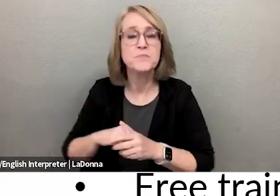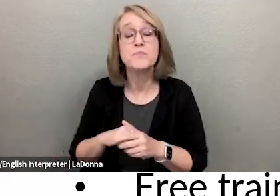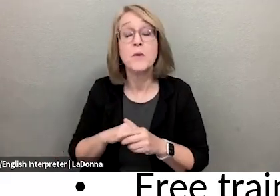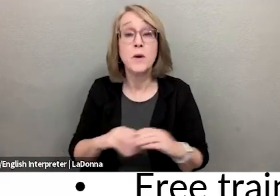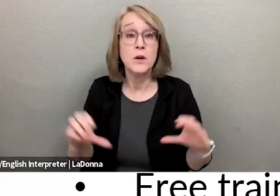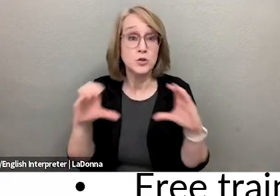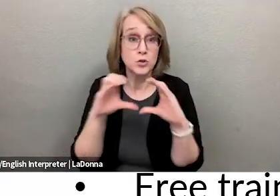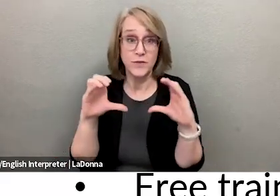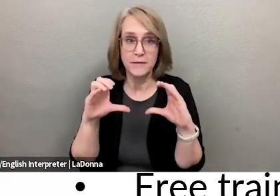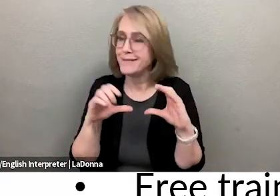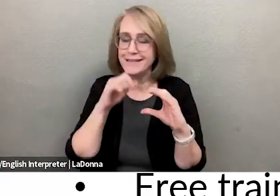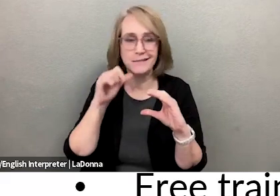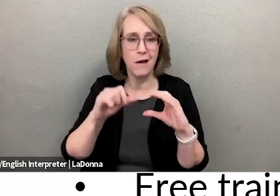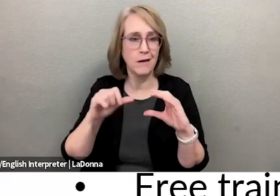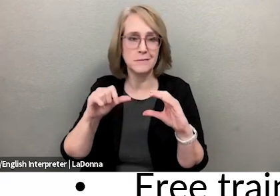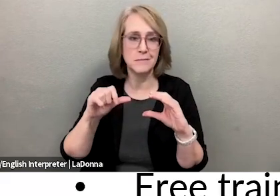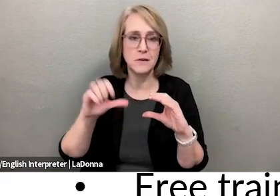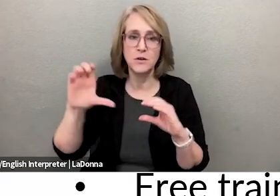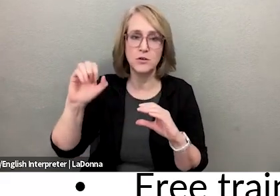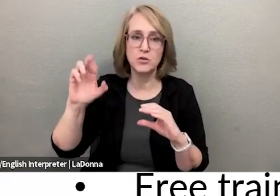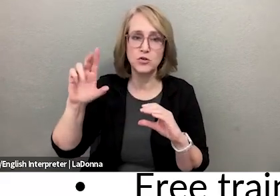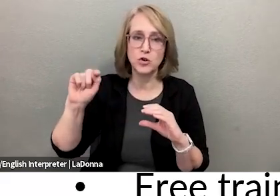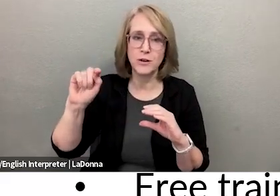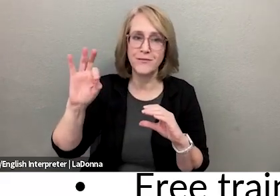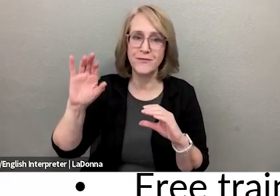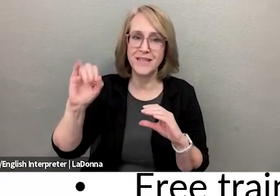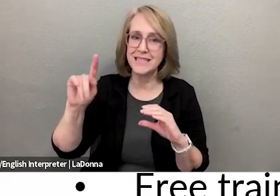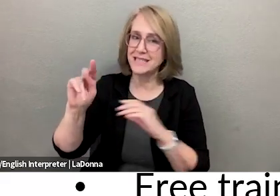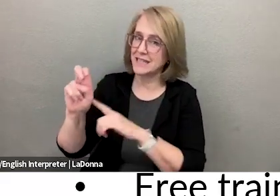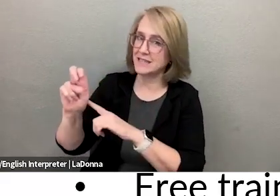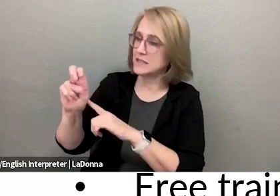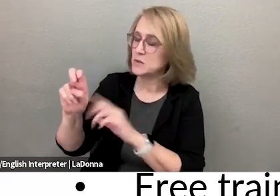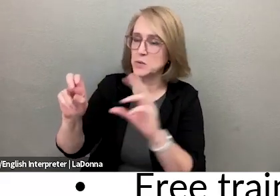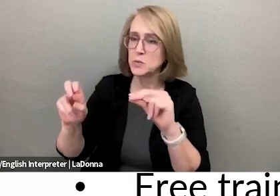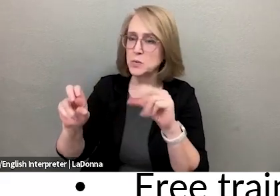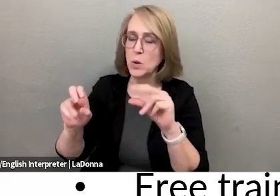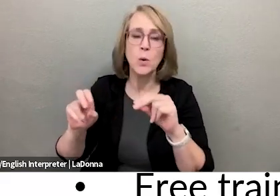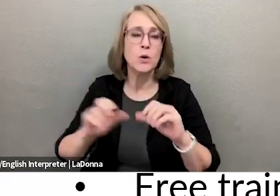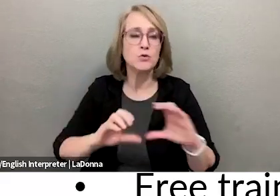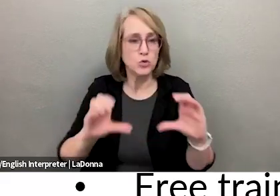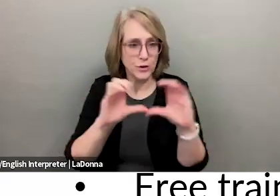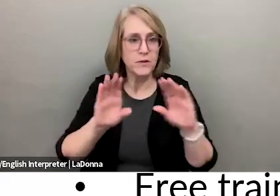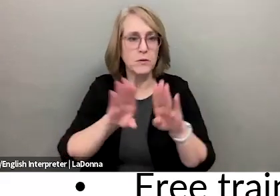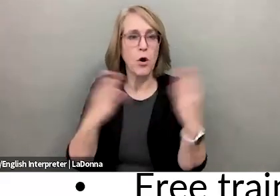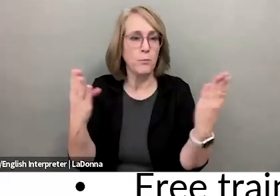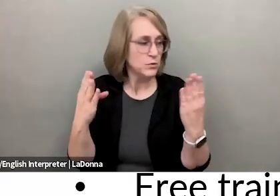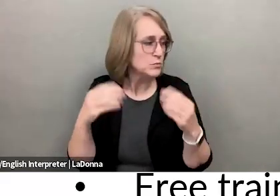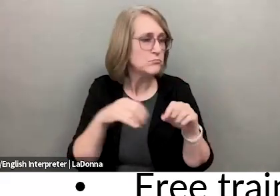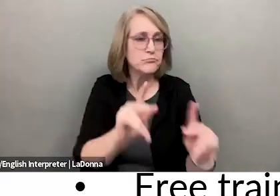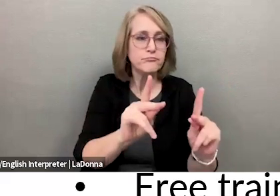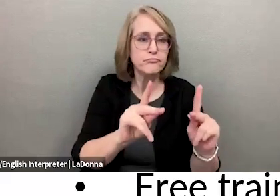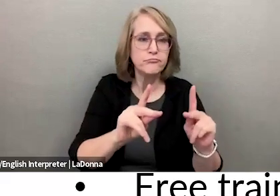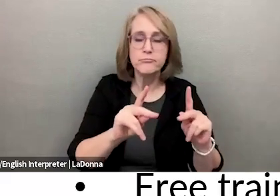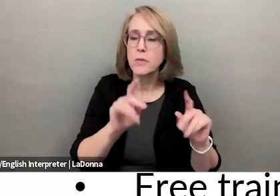certification is not a certificate, so having a certification really opens a lot of doors for us. And it's similar to when we think about